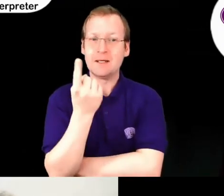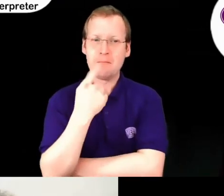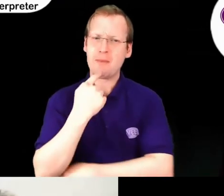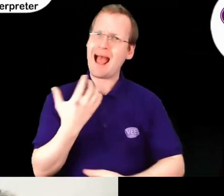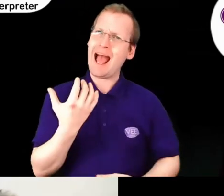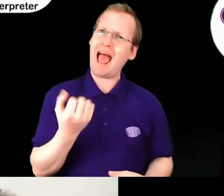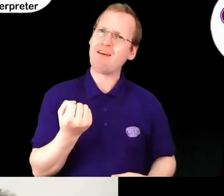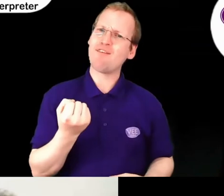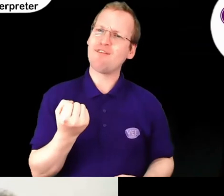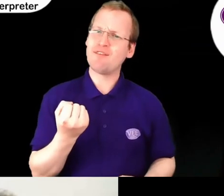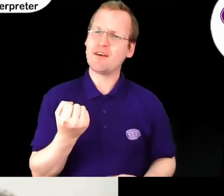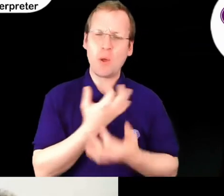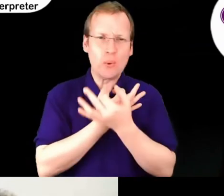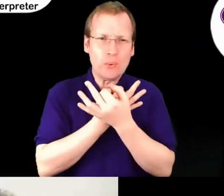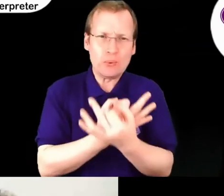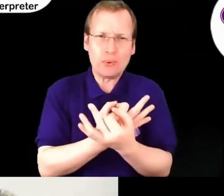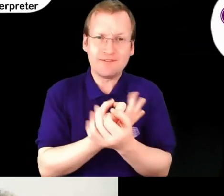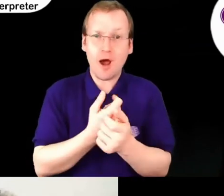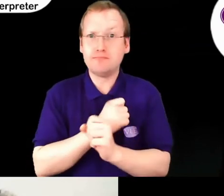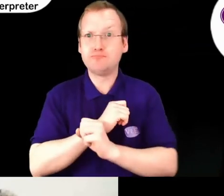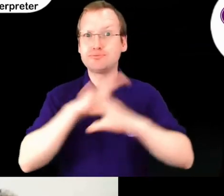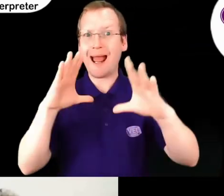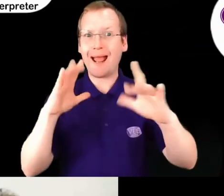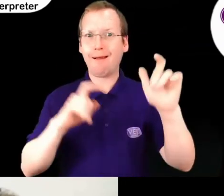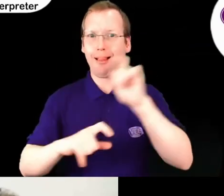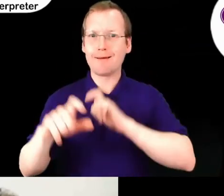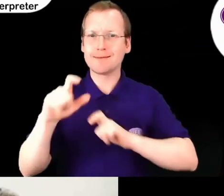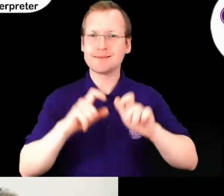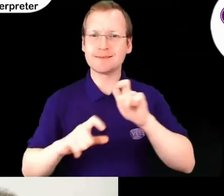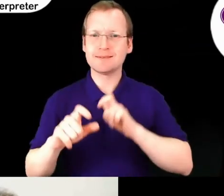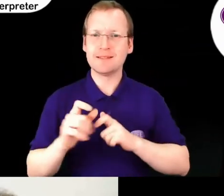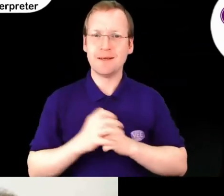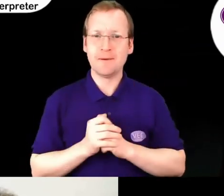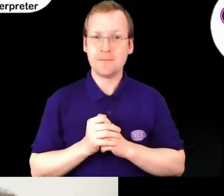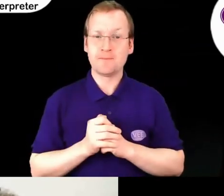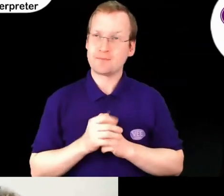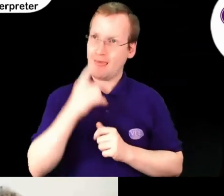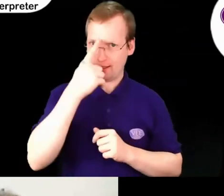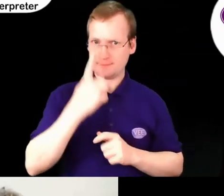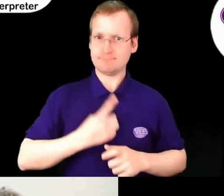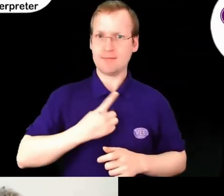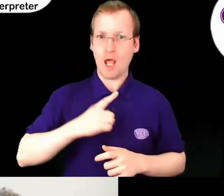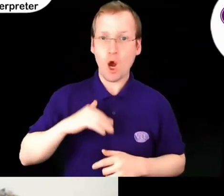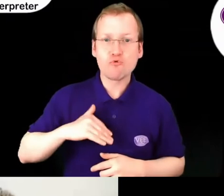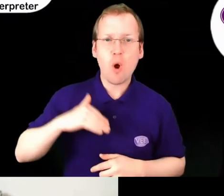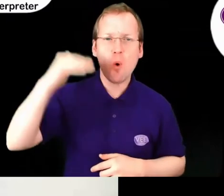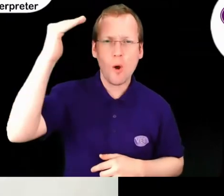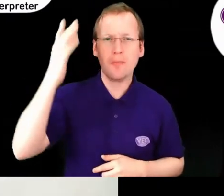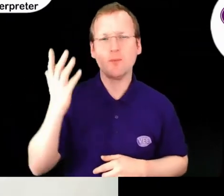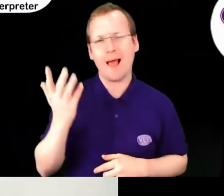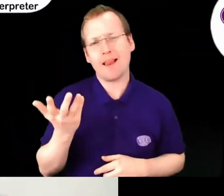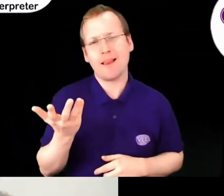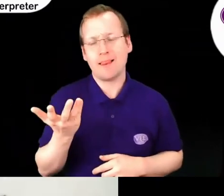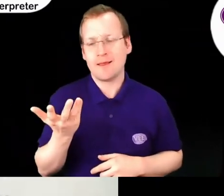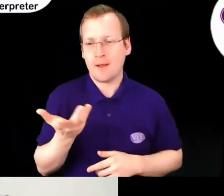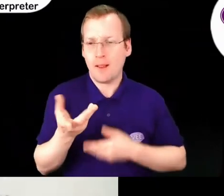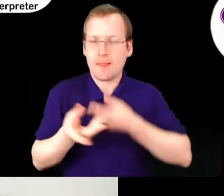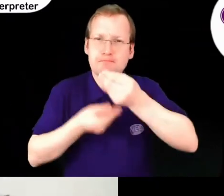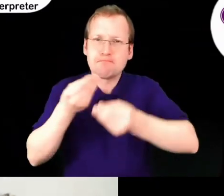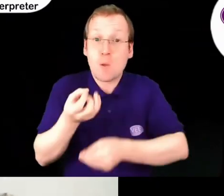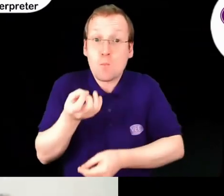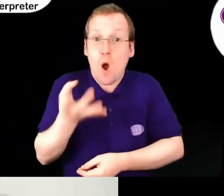of affection for bright colours. I suppose it's growing up, well, I'll tell you the source of it.